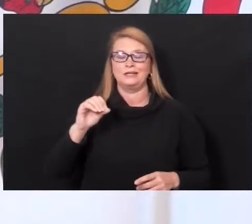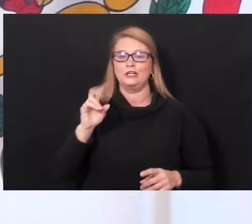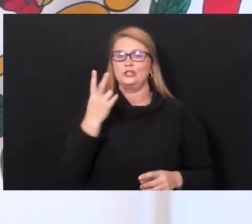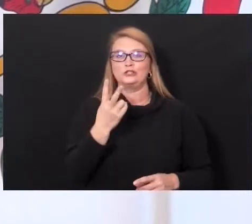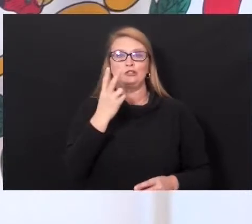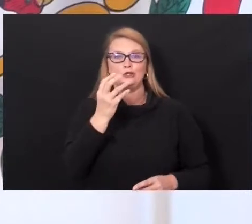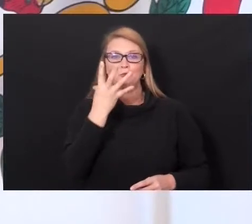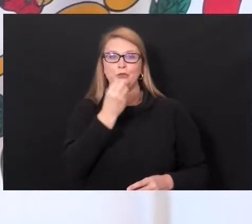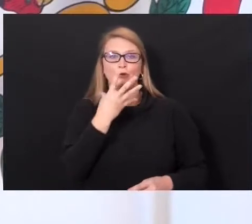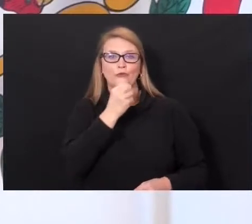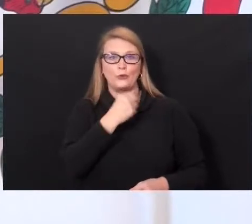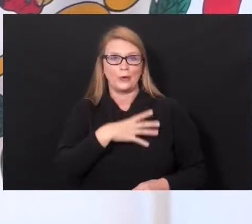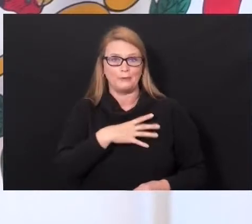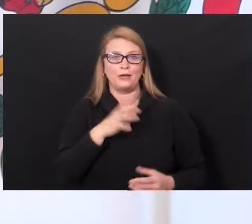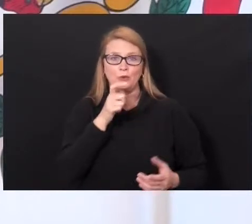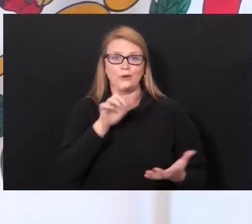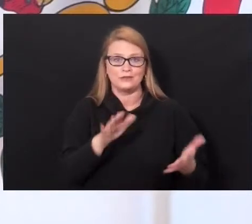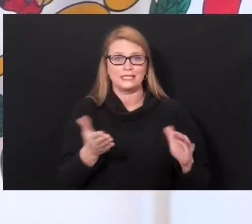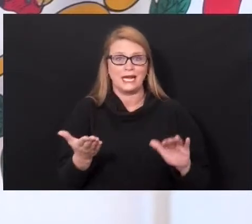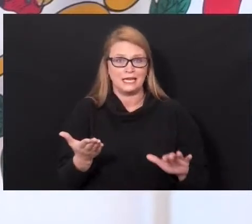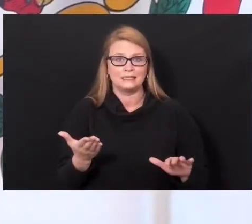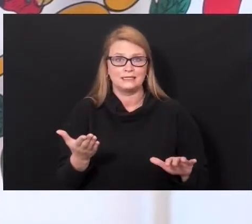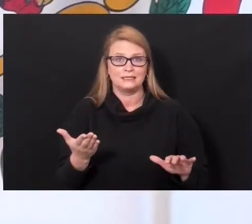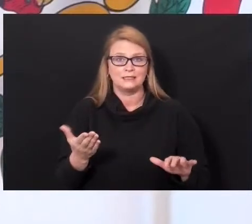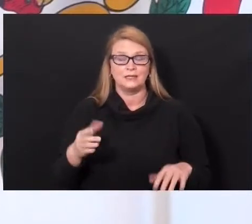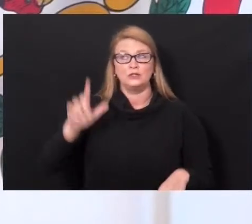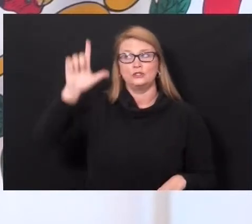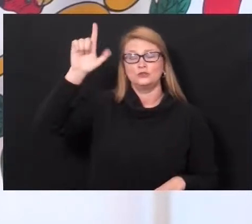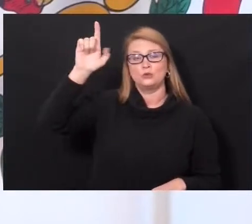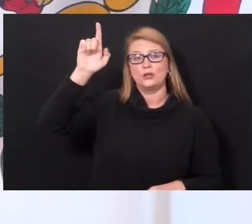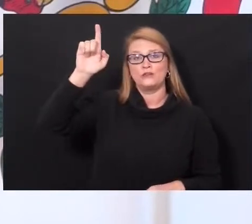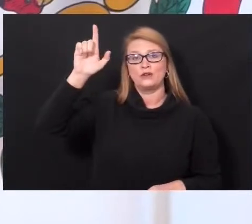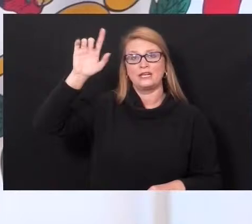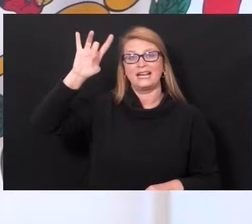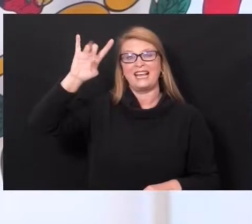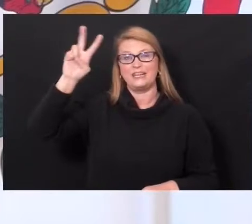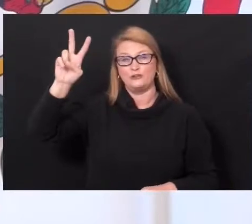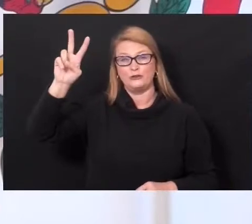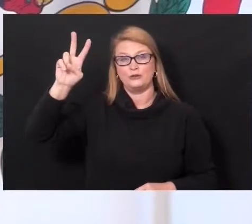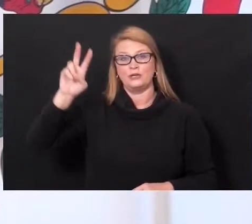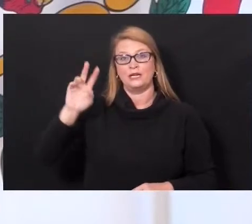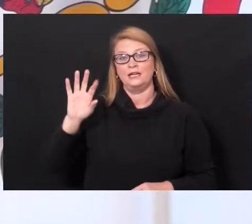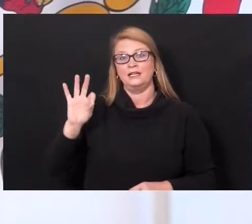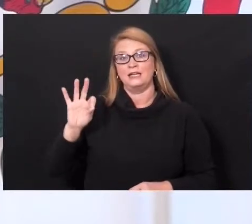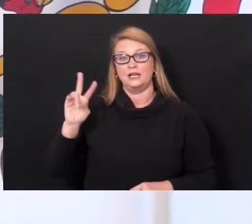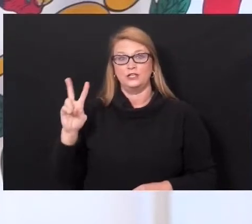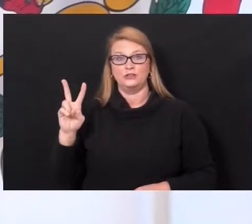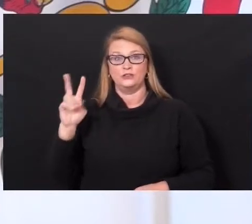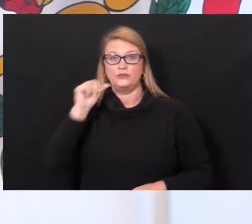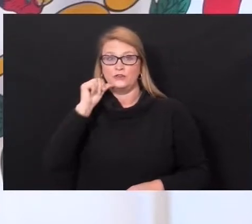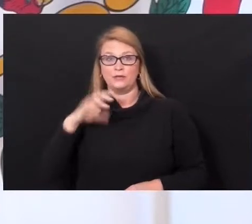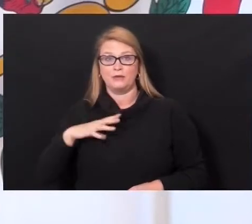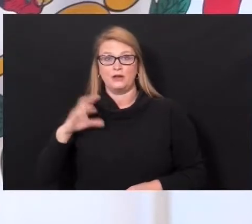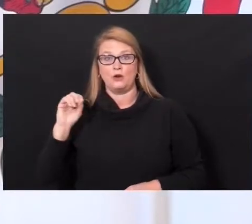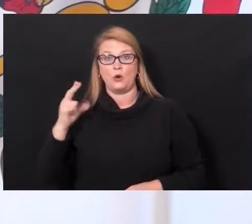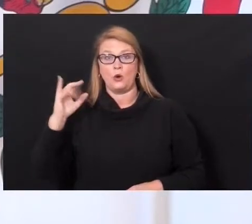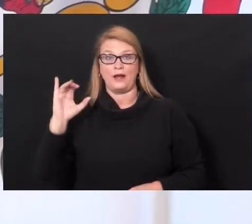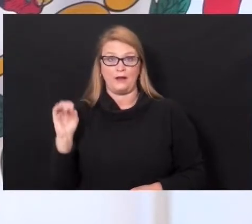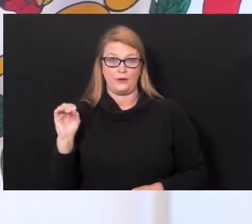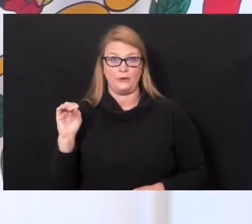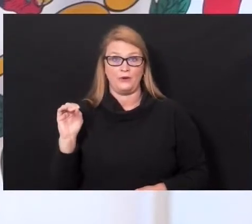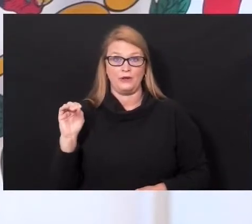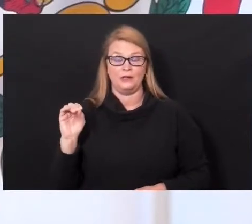beautiful women that we've lost. Our 21st 182nd death is a 92-year-old female from Ohio